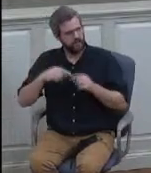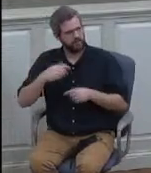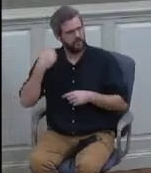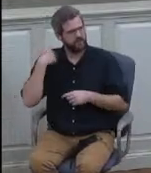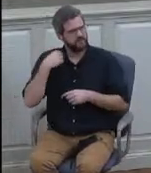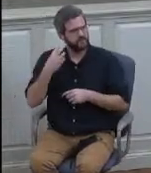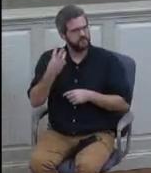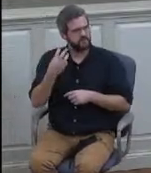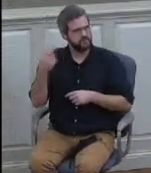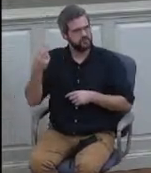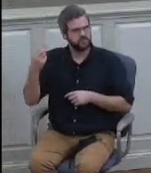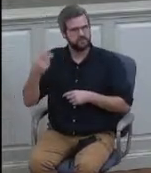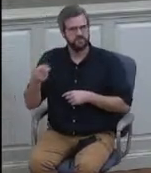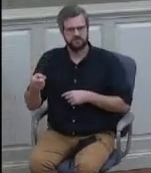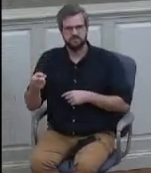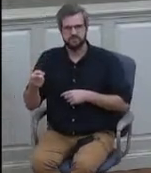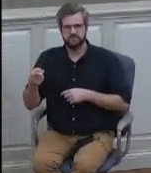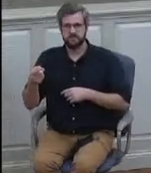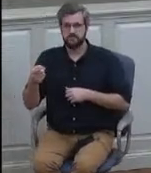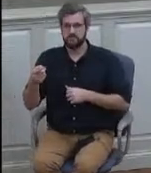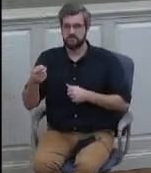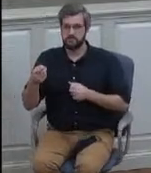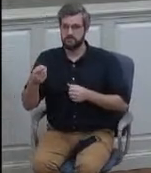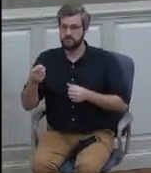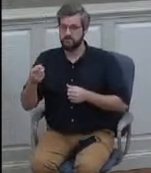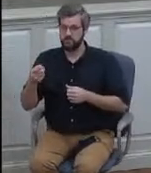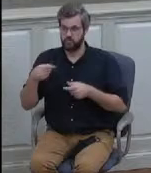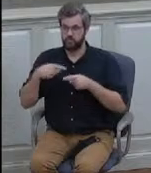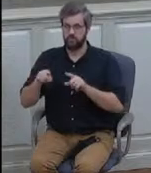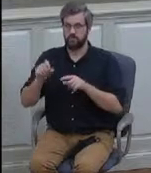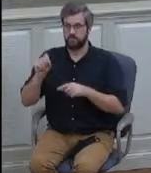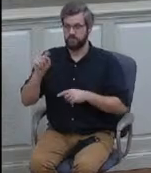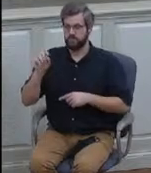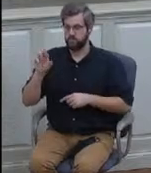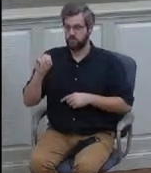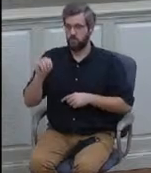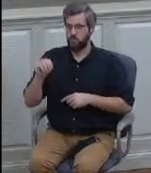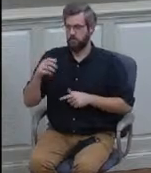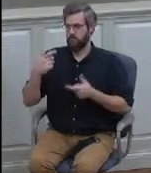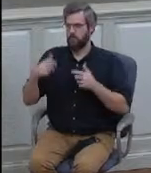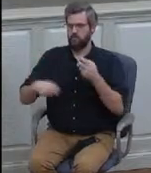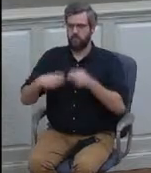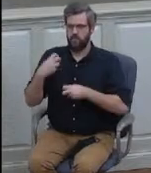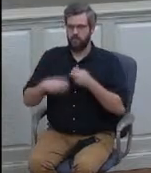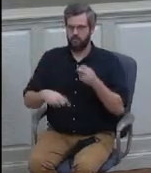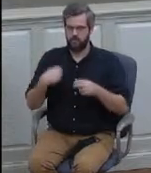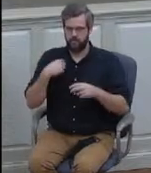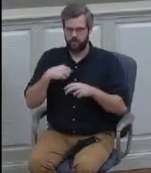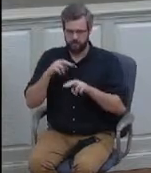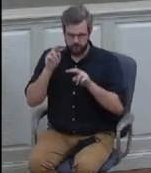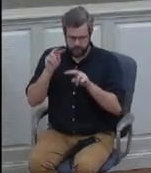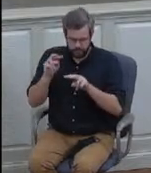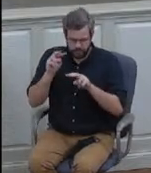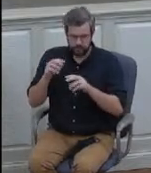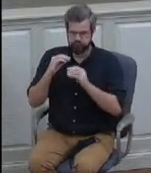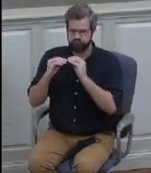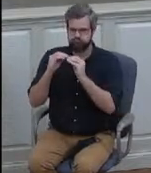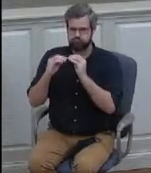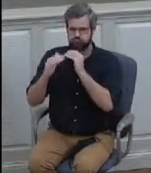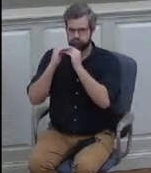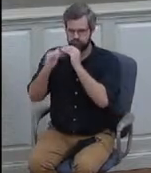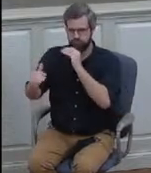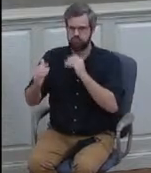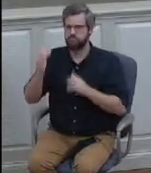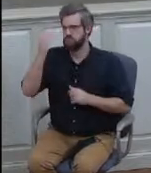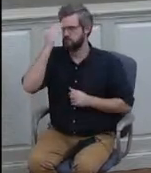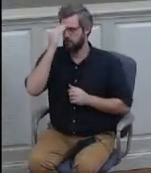Wednesday, Thursday. Which is a pretty big deal during that storm event. Mm-hmm. But we're keeping an eye on it. We're trying to keep it repaired. But, yes, we are aware there are going to be a